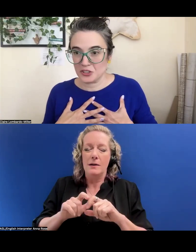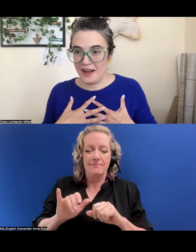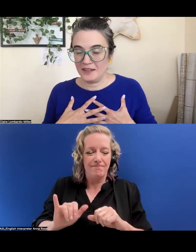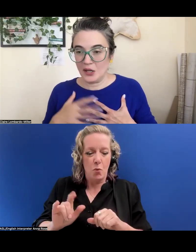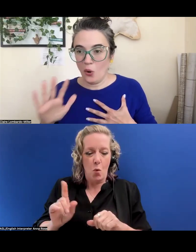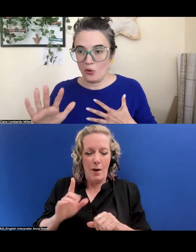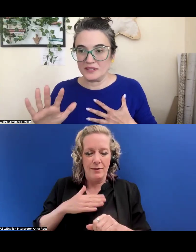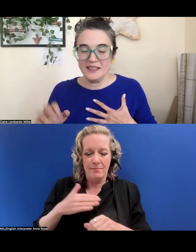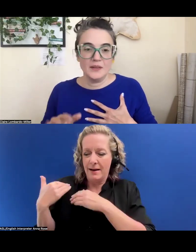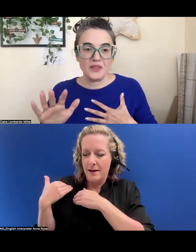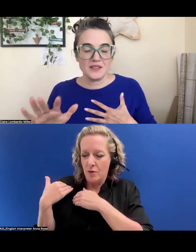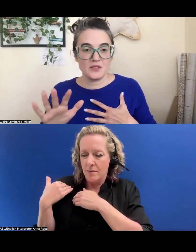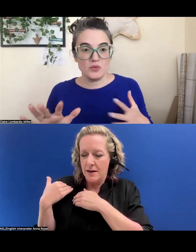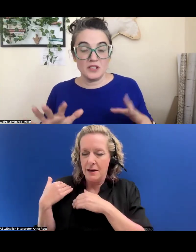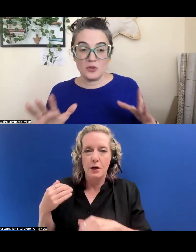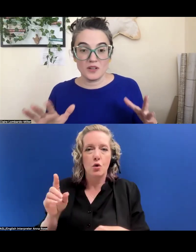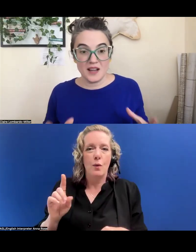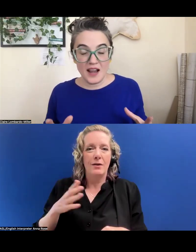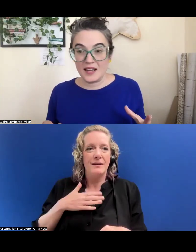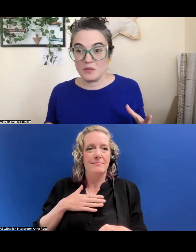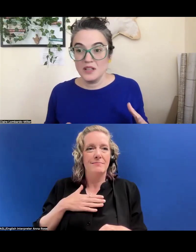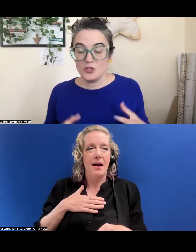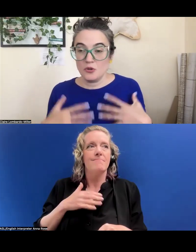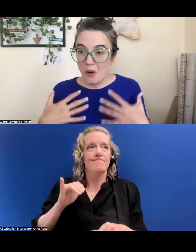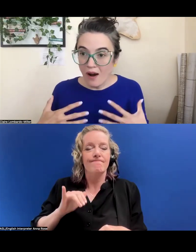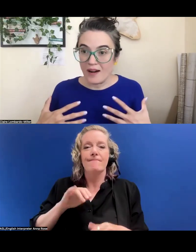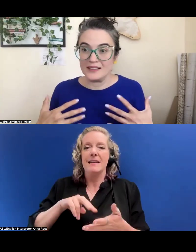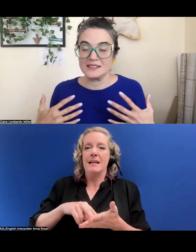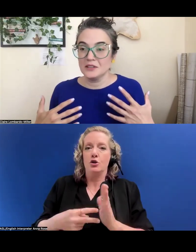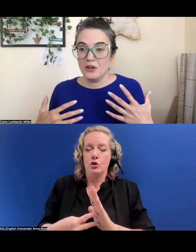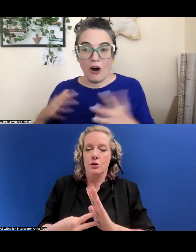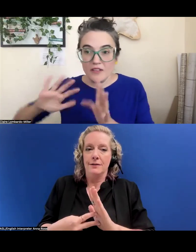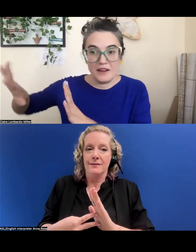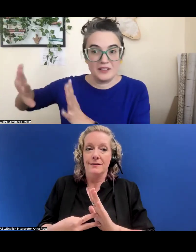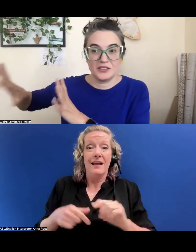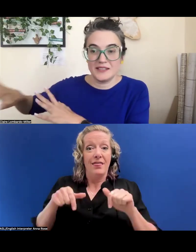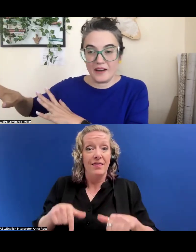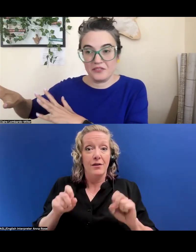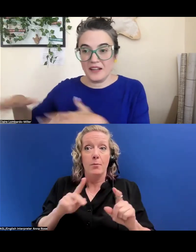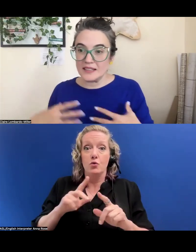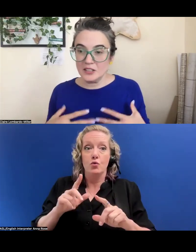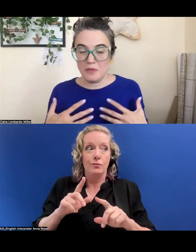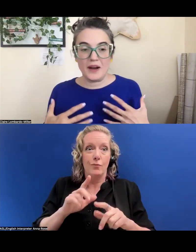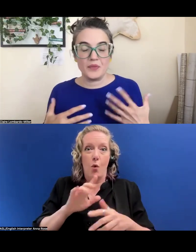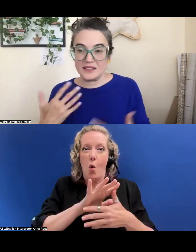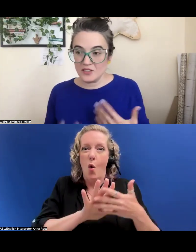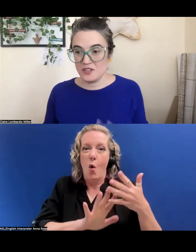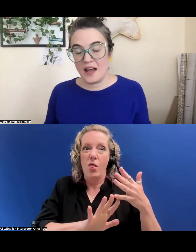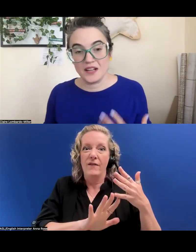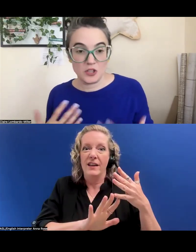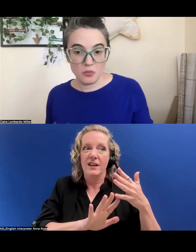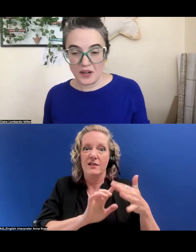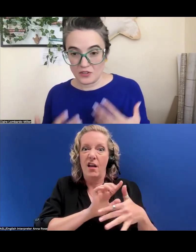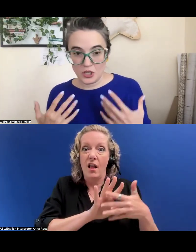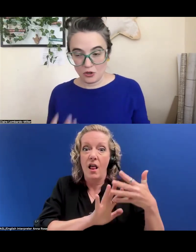my intentionality? Hold. This is really your time to pause, all of that other stuff and think about the